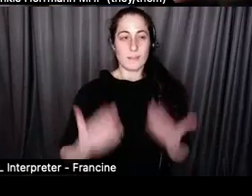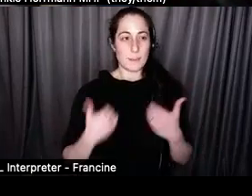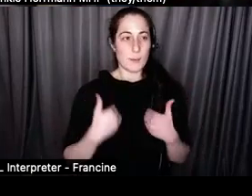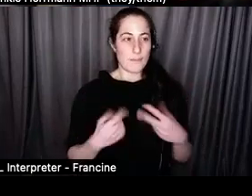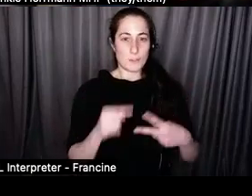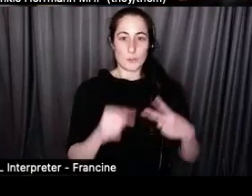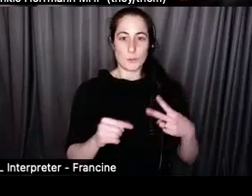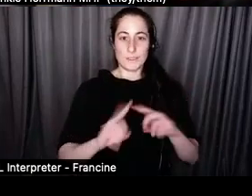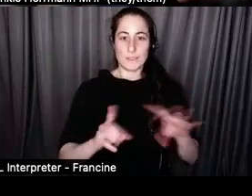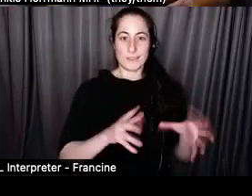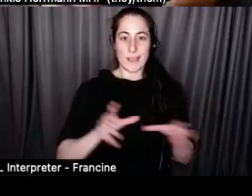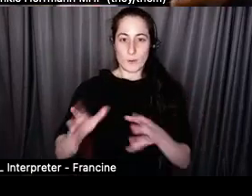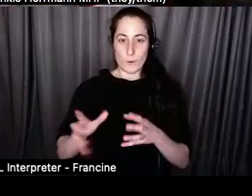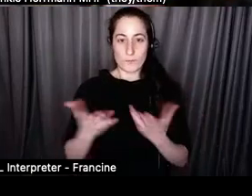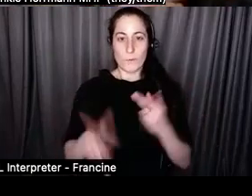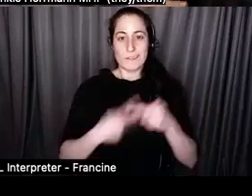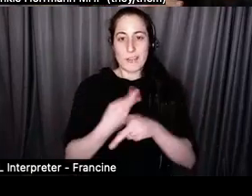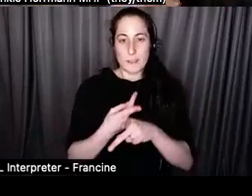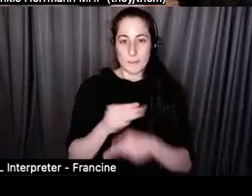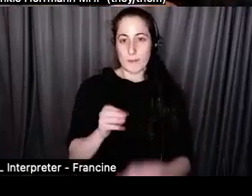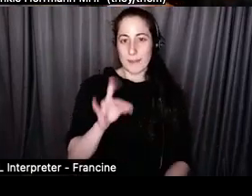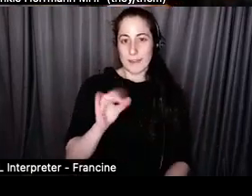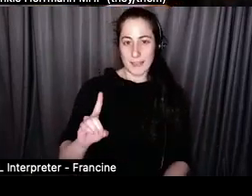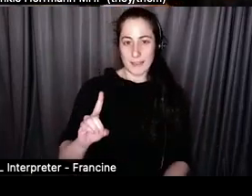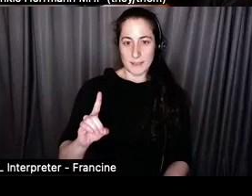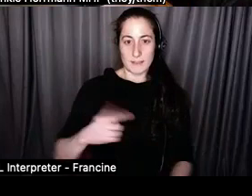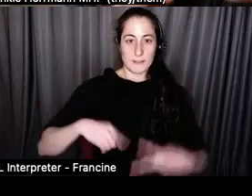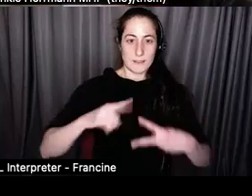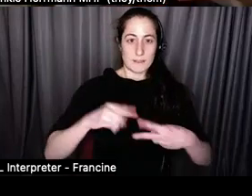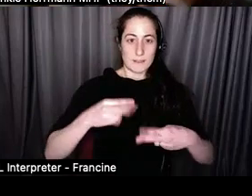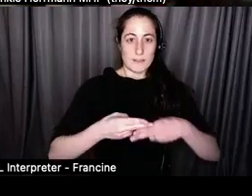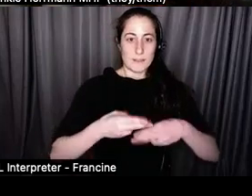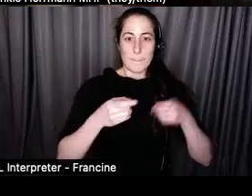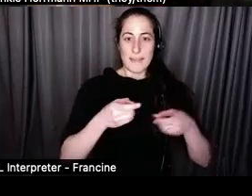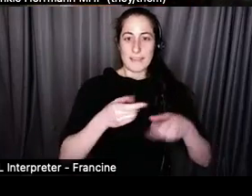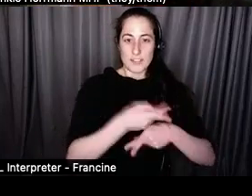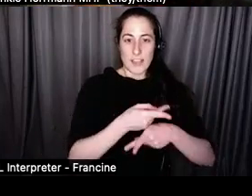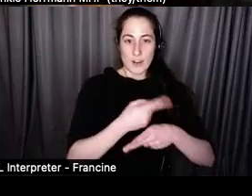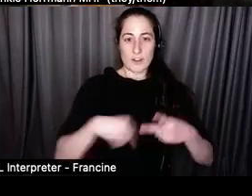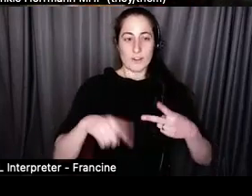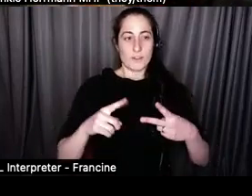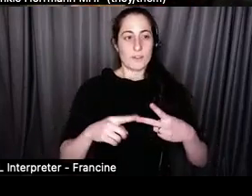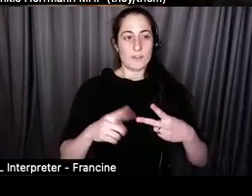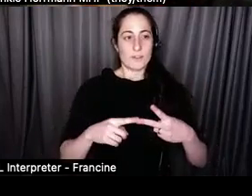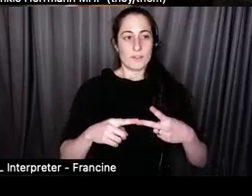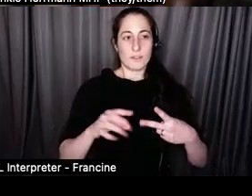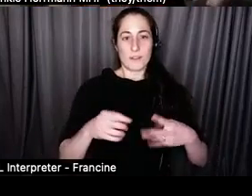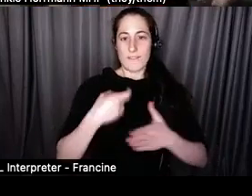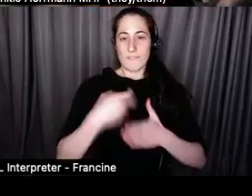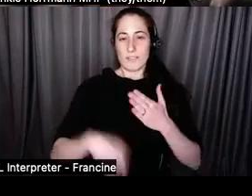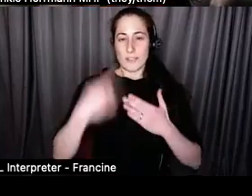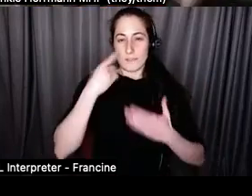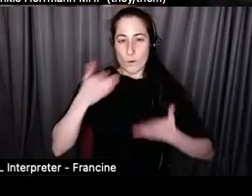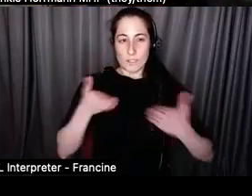categories of a type of Medicaid. One is called Medicaid managed care. The other is called fee-for-service. Some people know